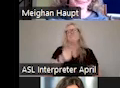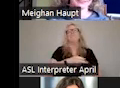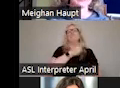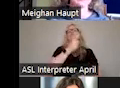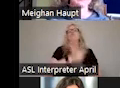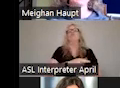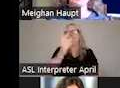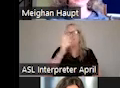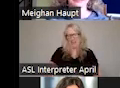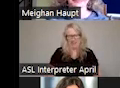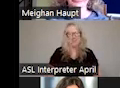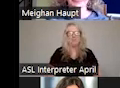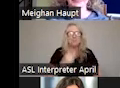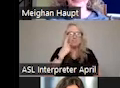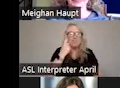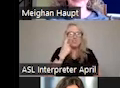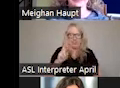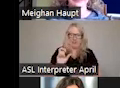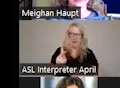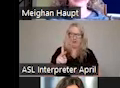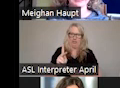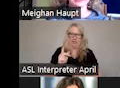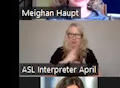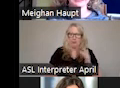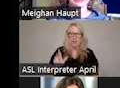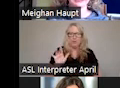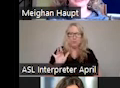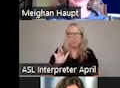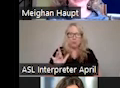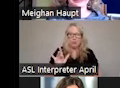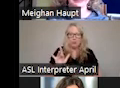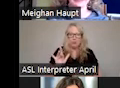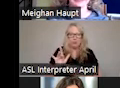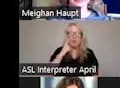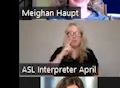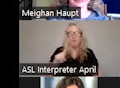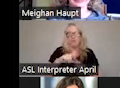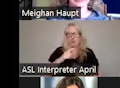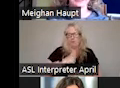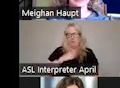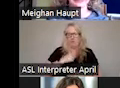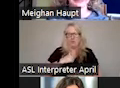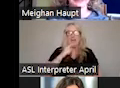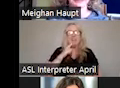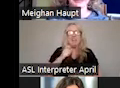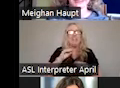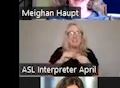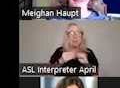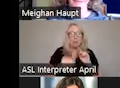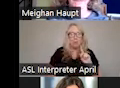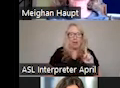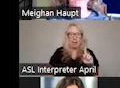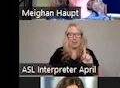said. Here's the trick to it. The button you push for Veterans Crisis Line is button number 1.